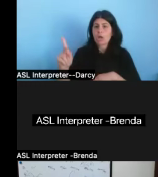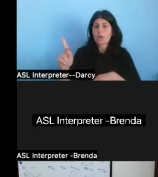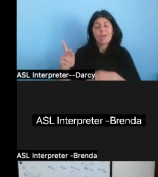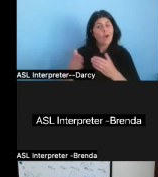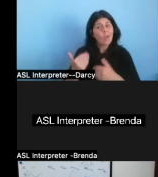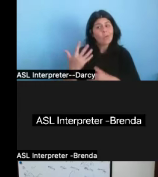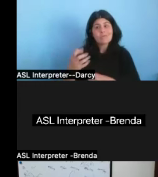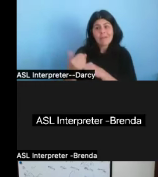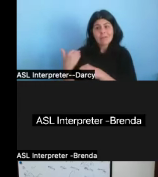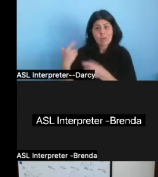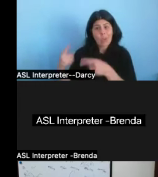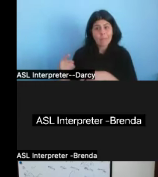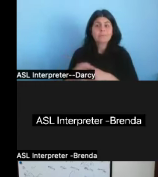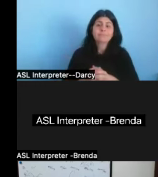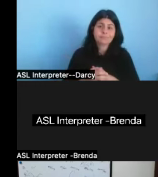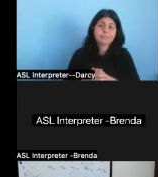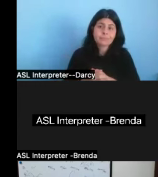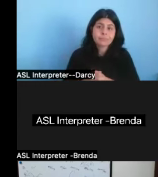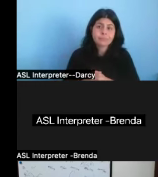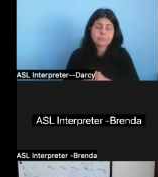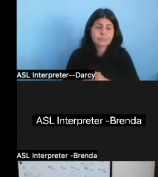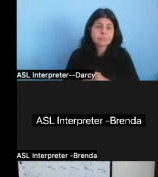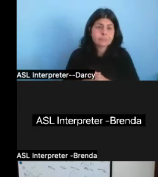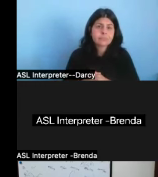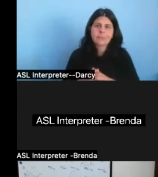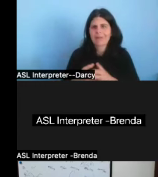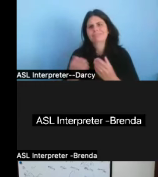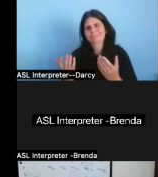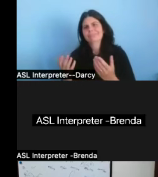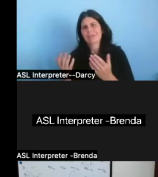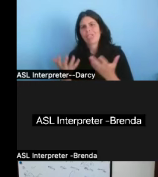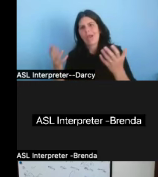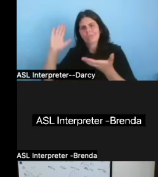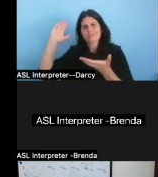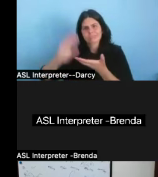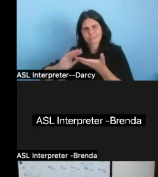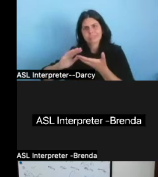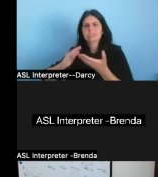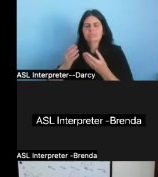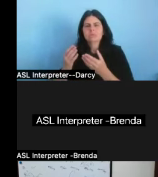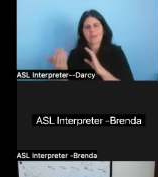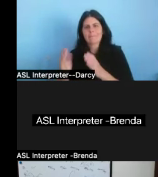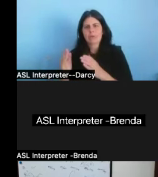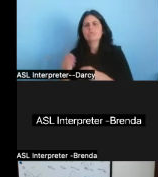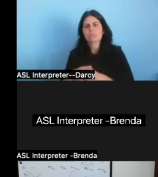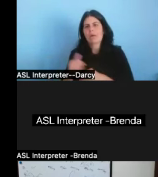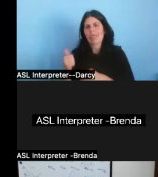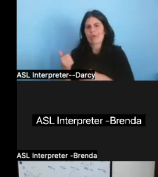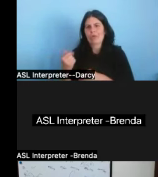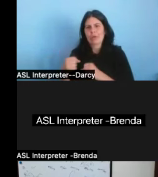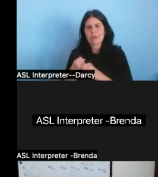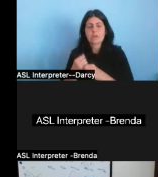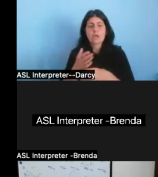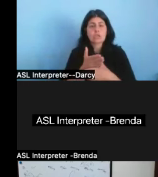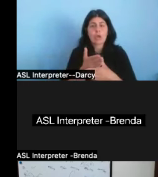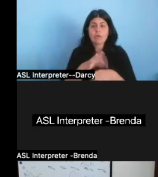now. But yeah, it's greatly reduced compared to, the years afterwards. So our average earthquake